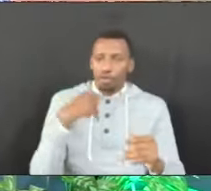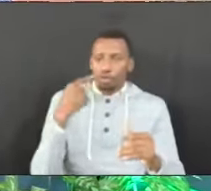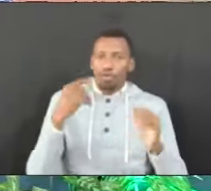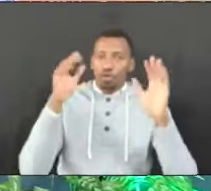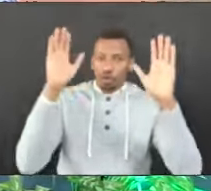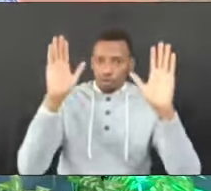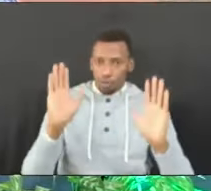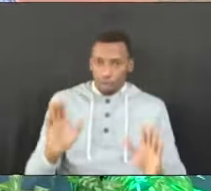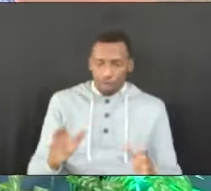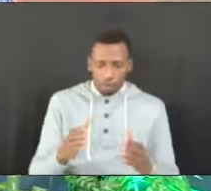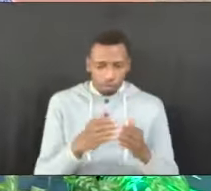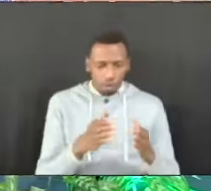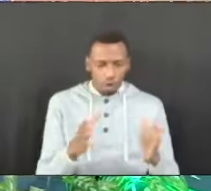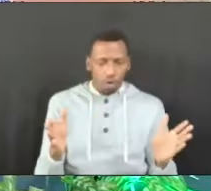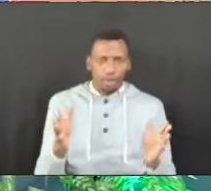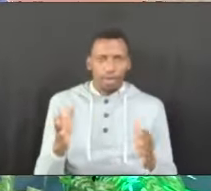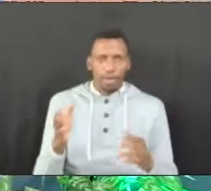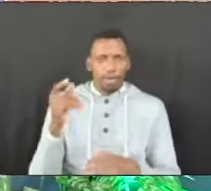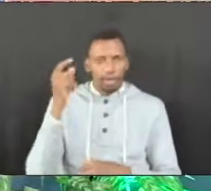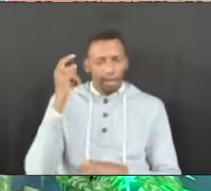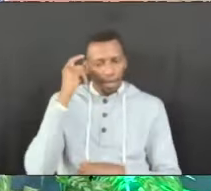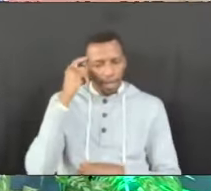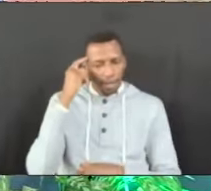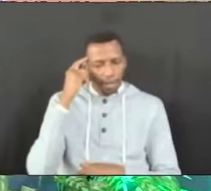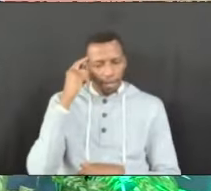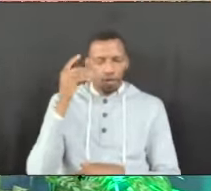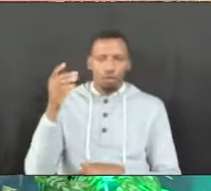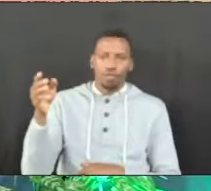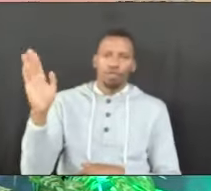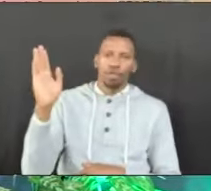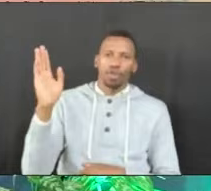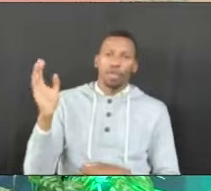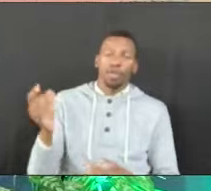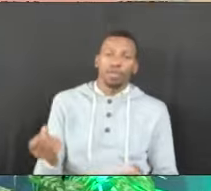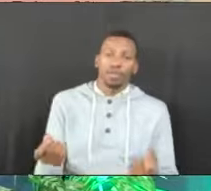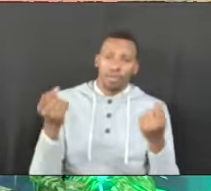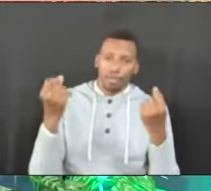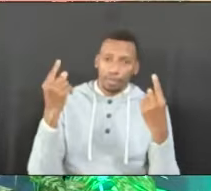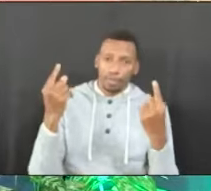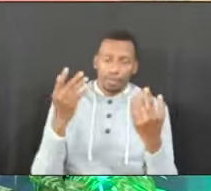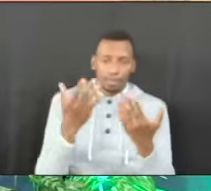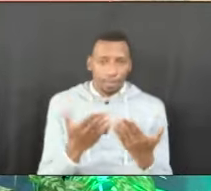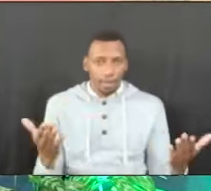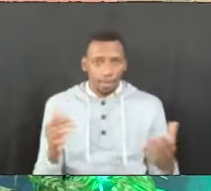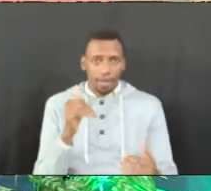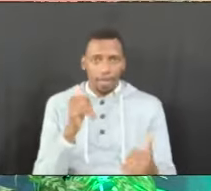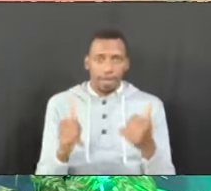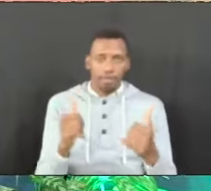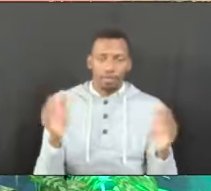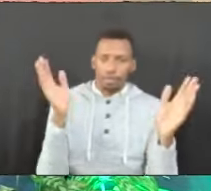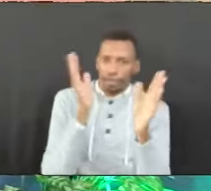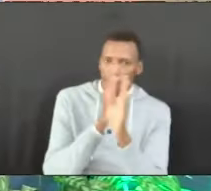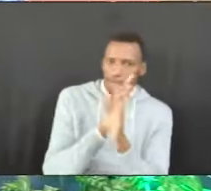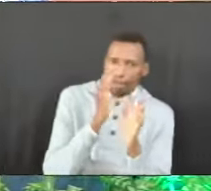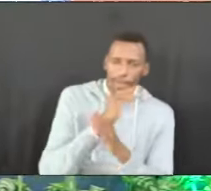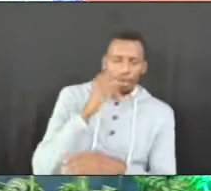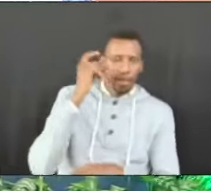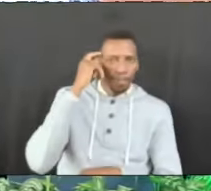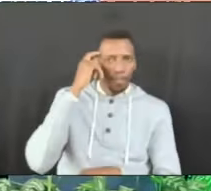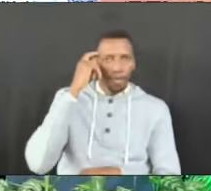to unlock the mind of God, to understand the things that are hidden in the mind of God. So he